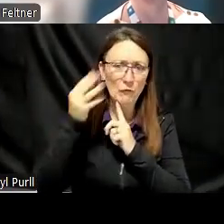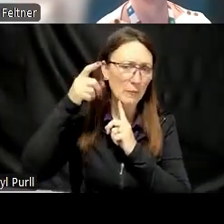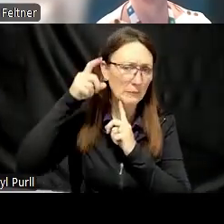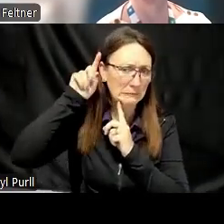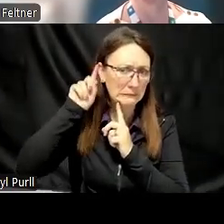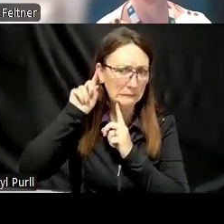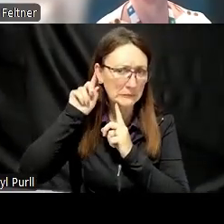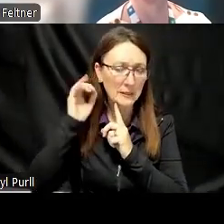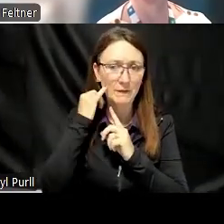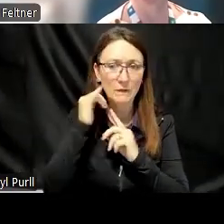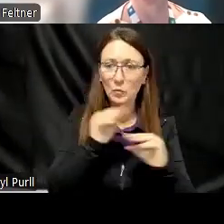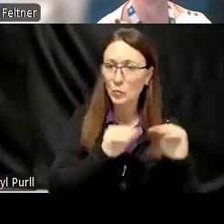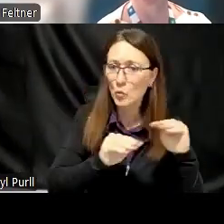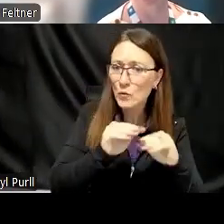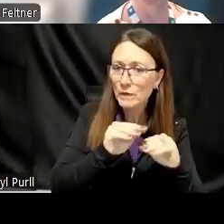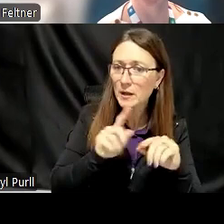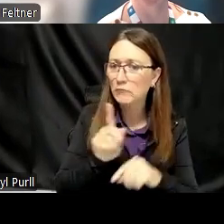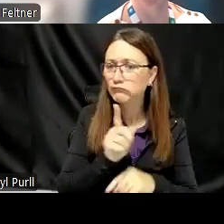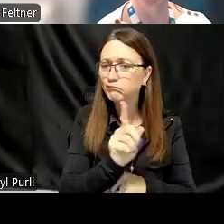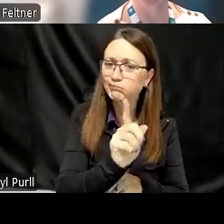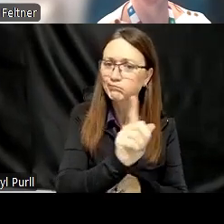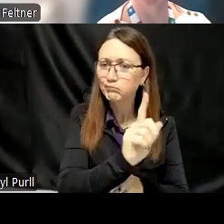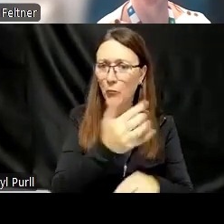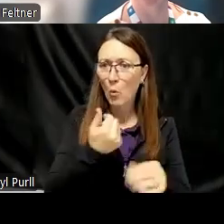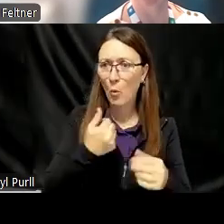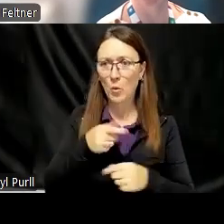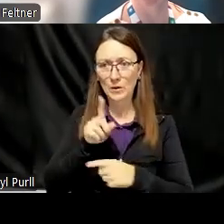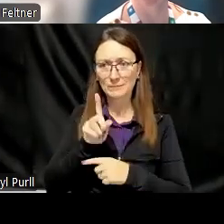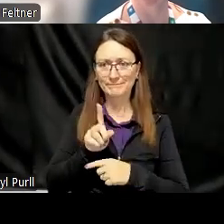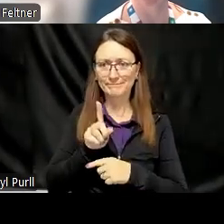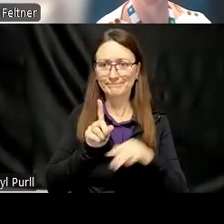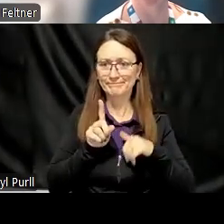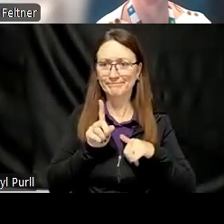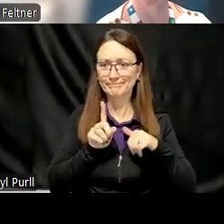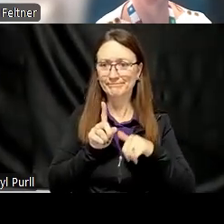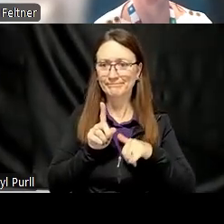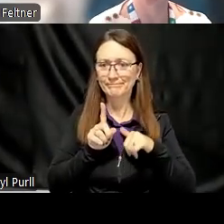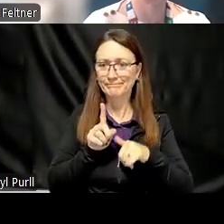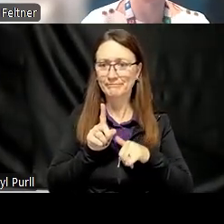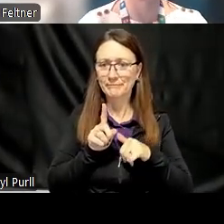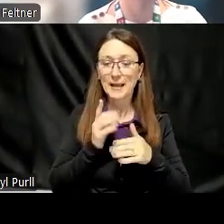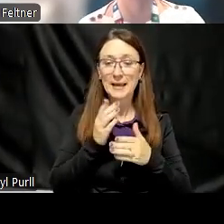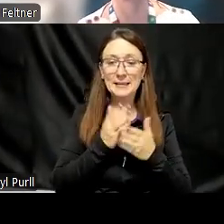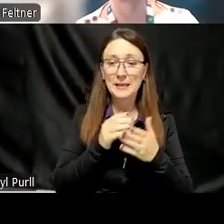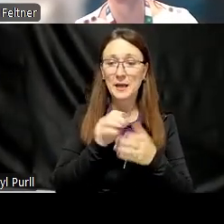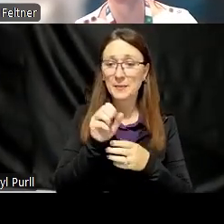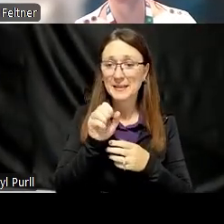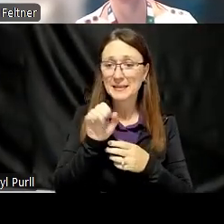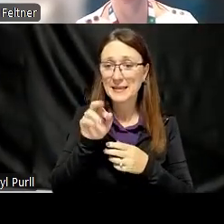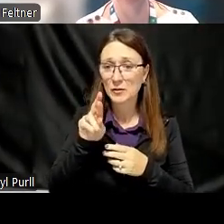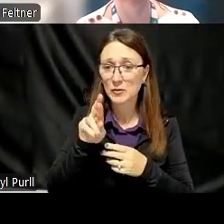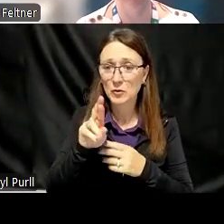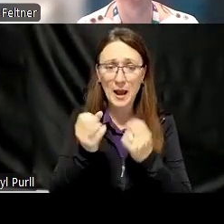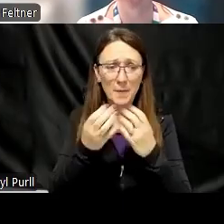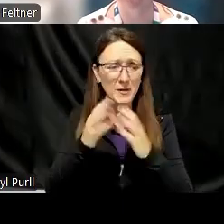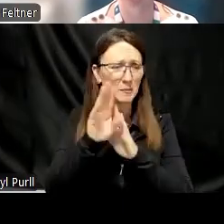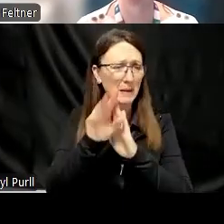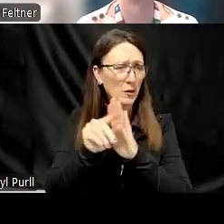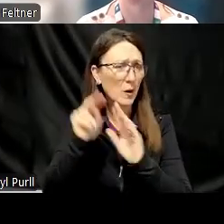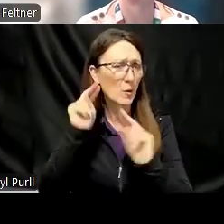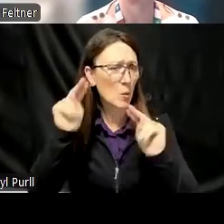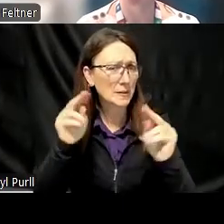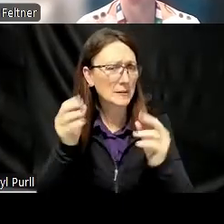we're moving or standing still. There's also some sensors that look at sound levels, how much background noise there